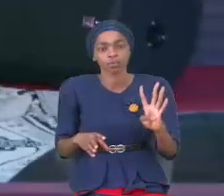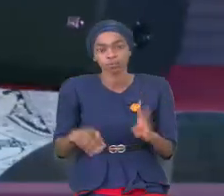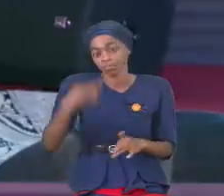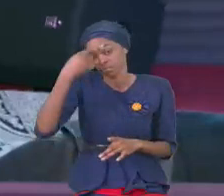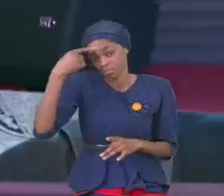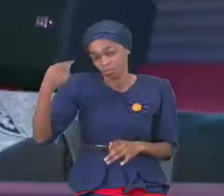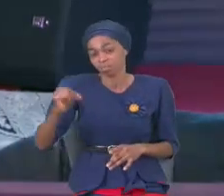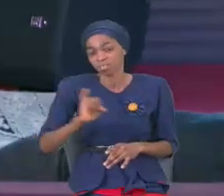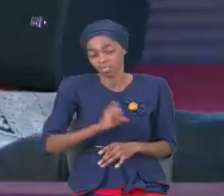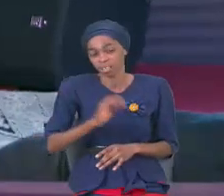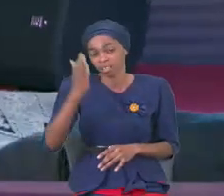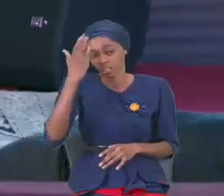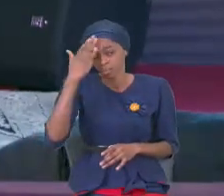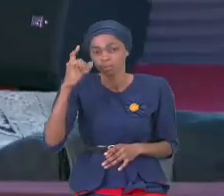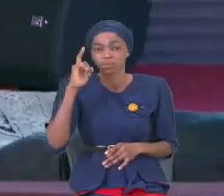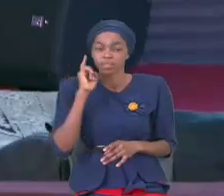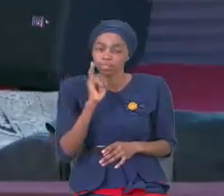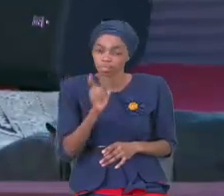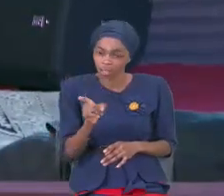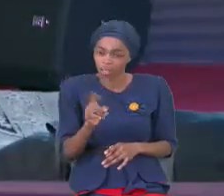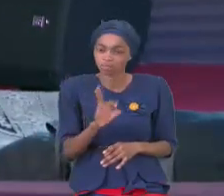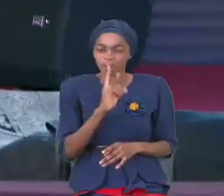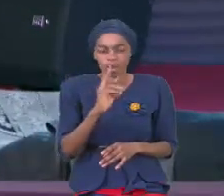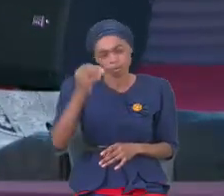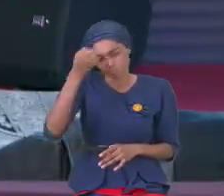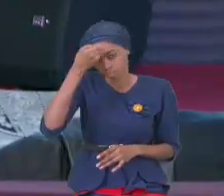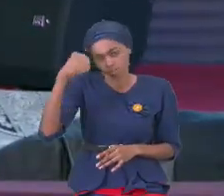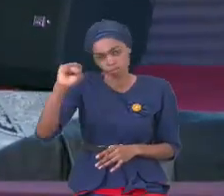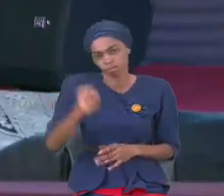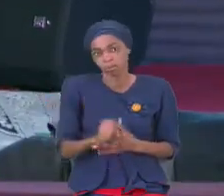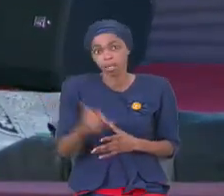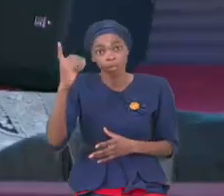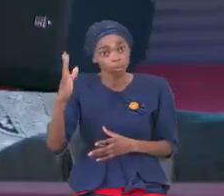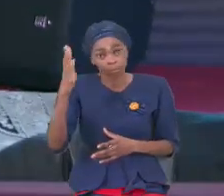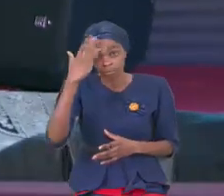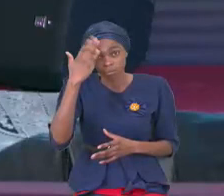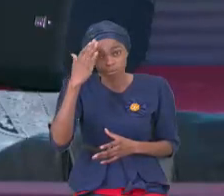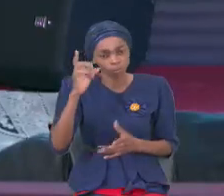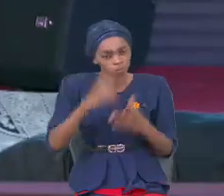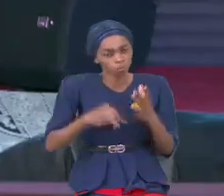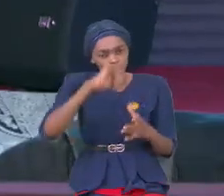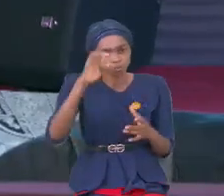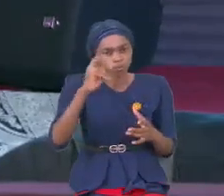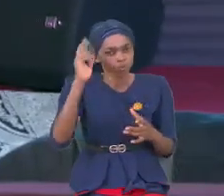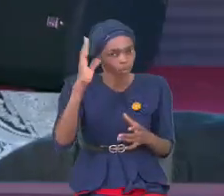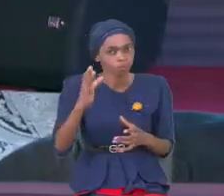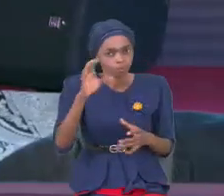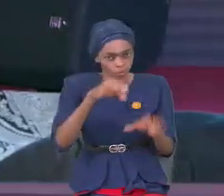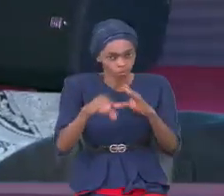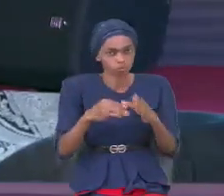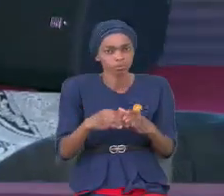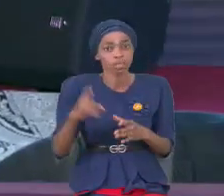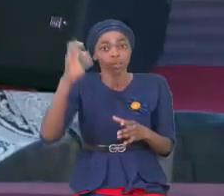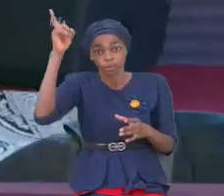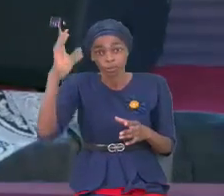knew that thou art obstinate. And God knew what Jonah will do. He knows the end from